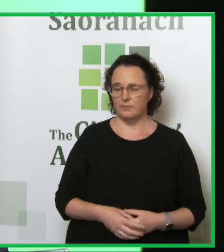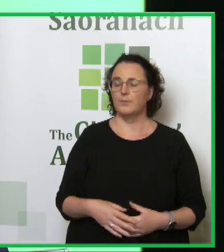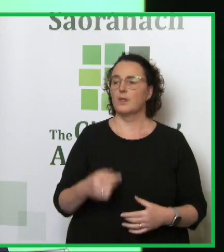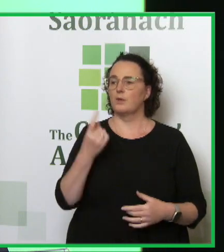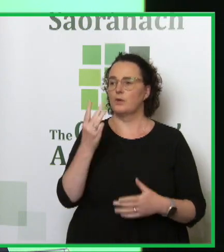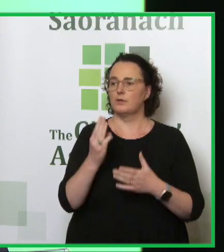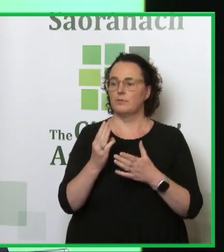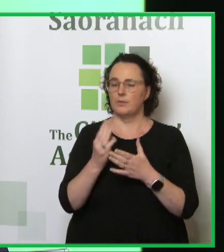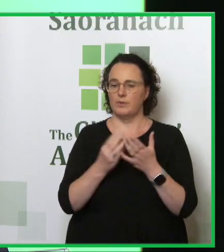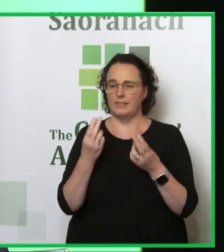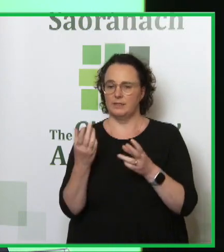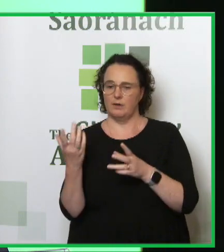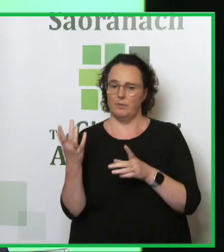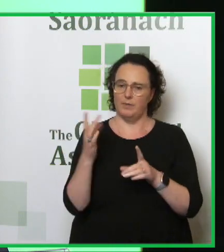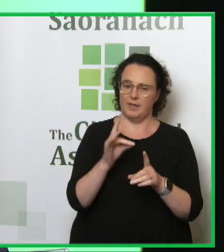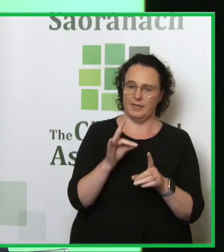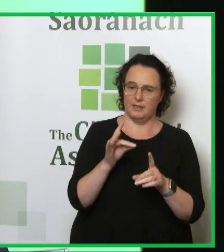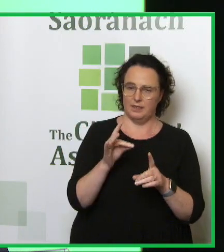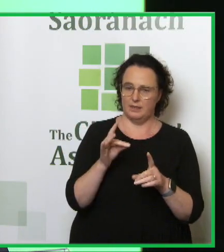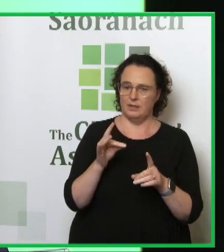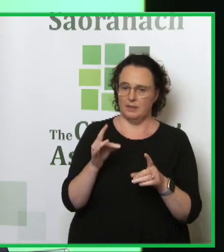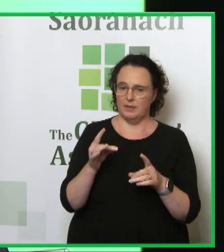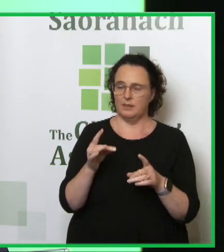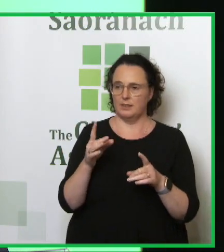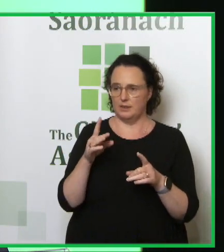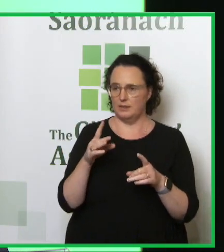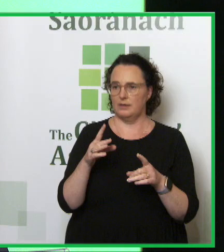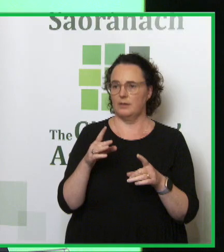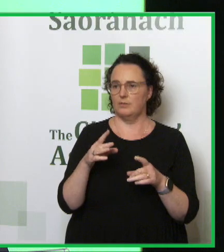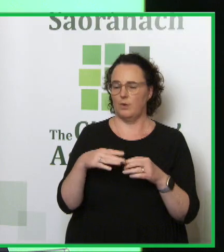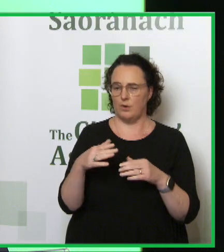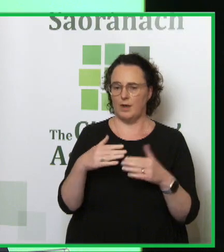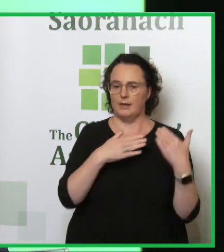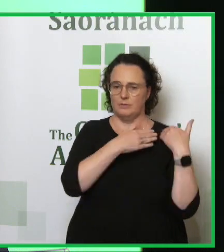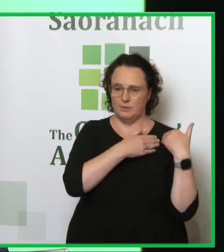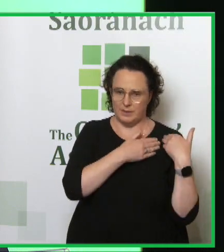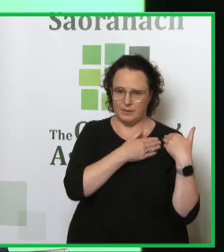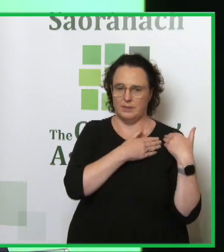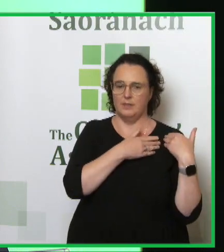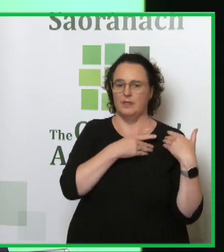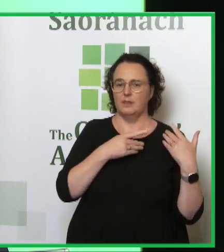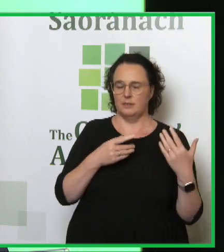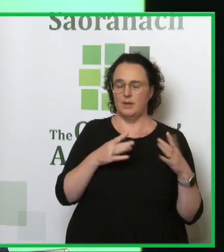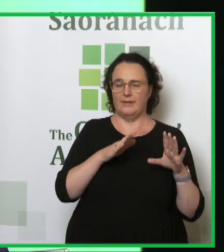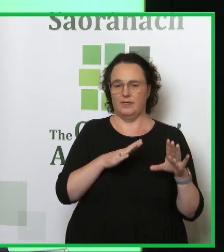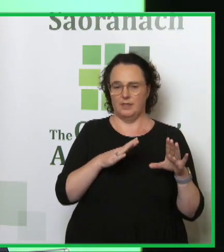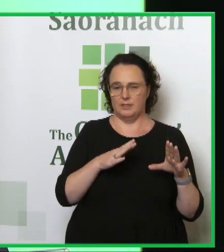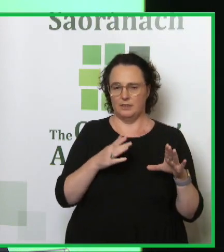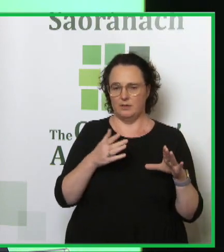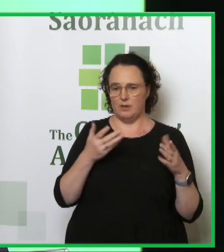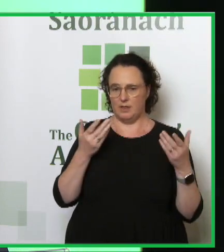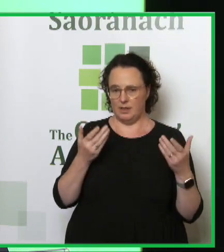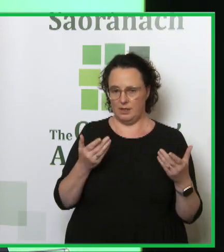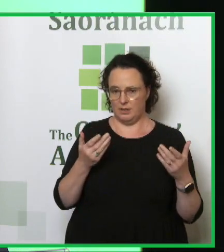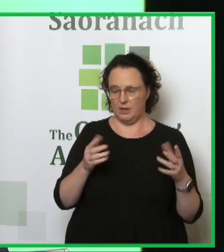on when we have time is the greater accountability ballot papers to put out. So just leave that with us. On that basis, I'm going